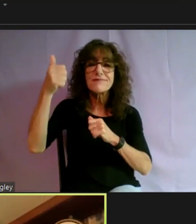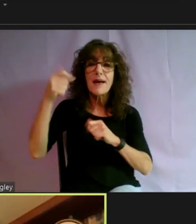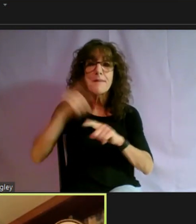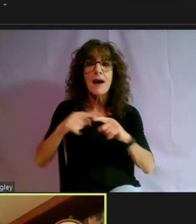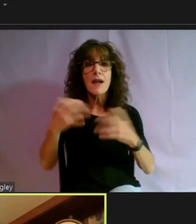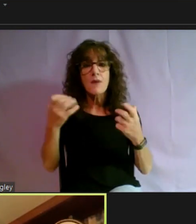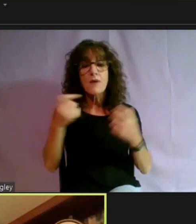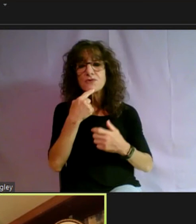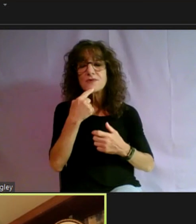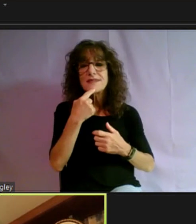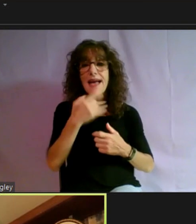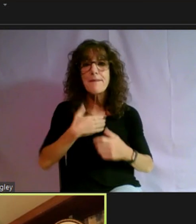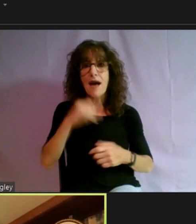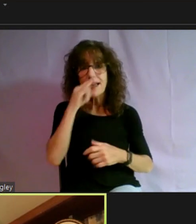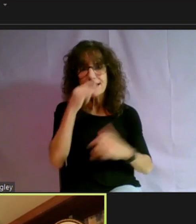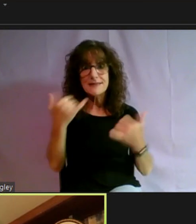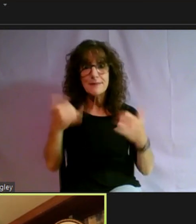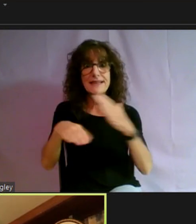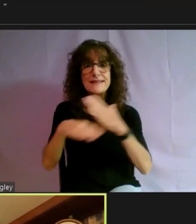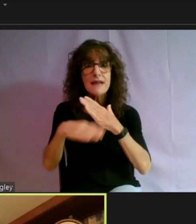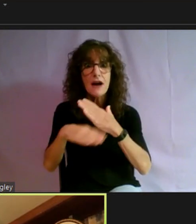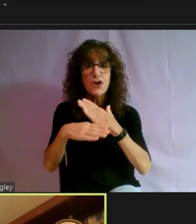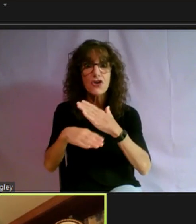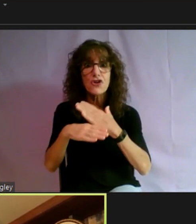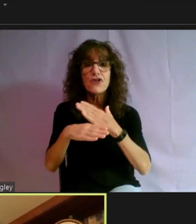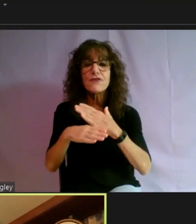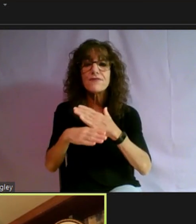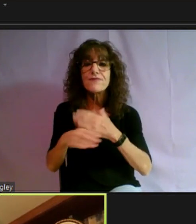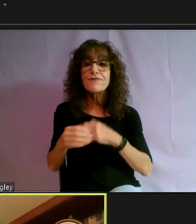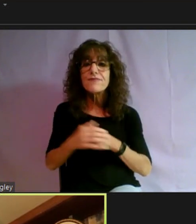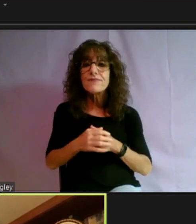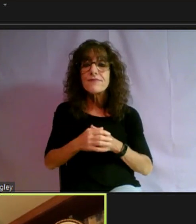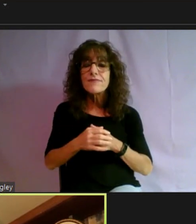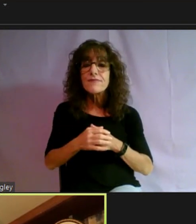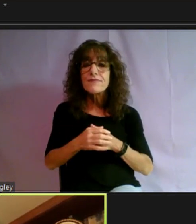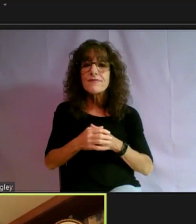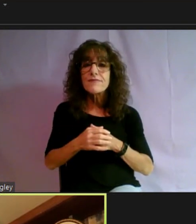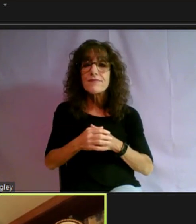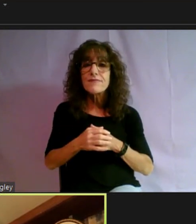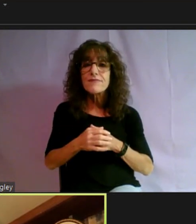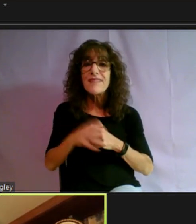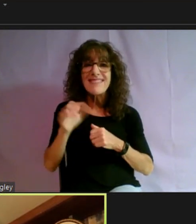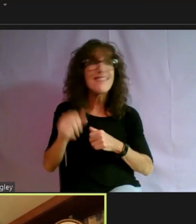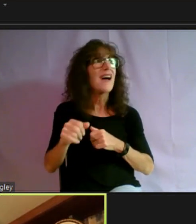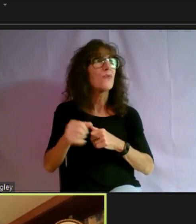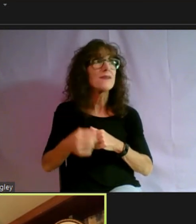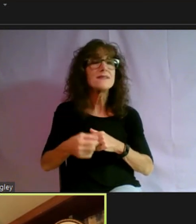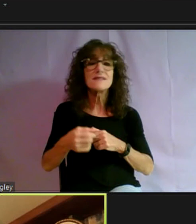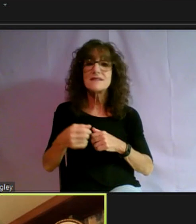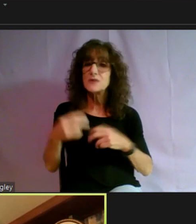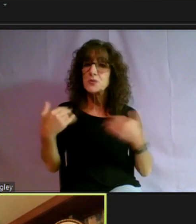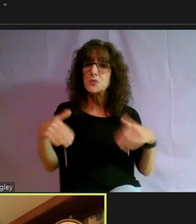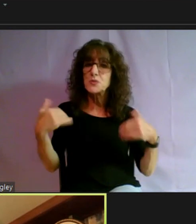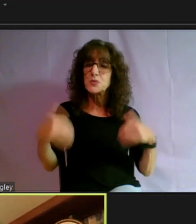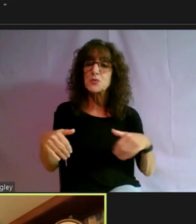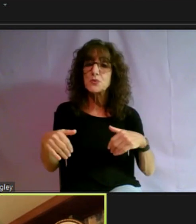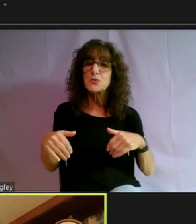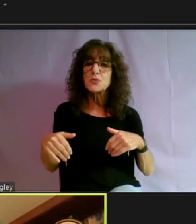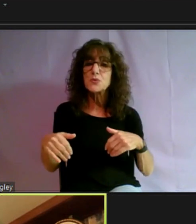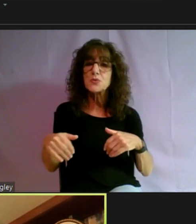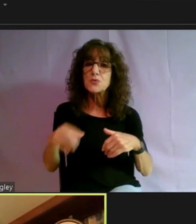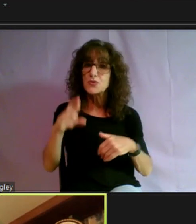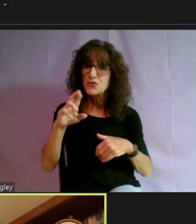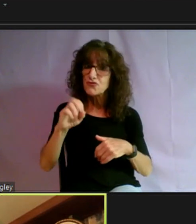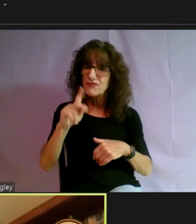say that my kids play soccer, and it was a risky thing to do, and you did it. I know you sort